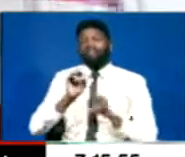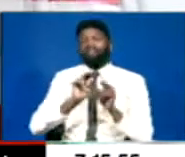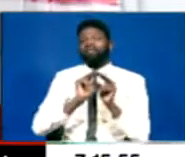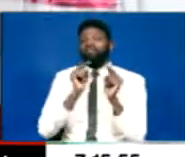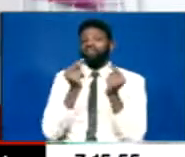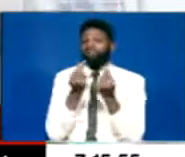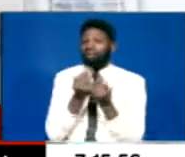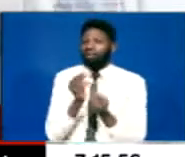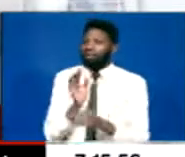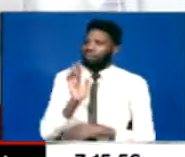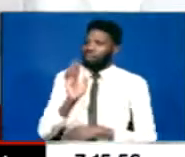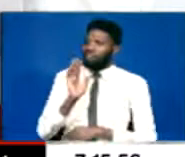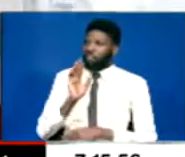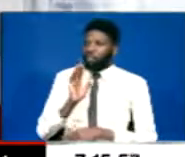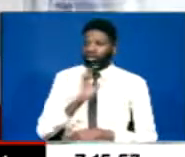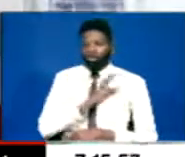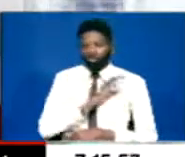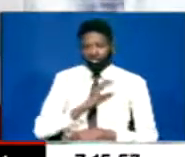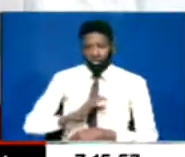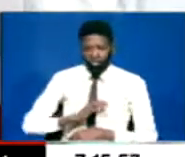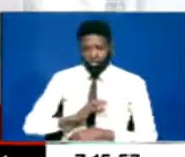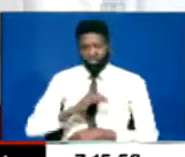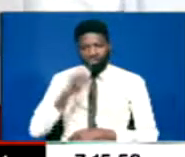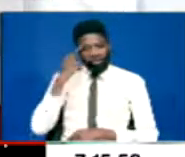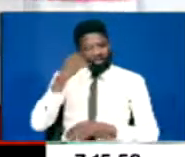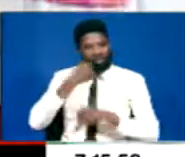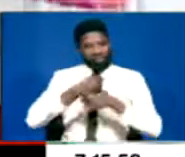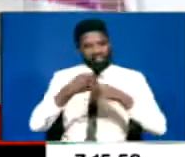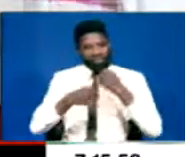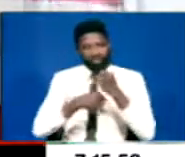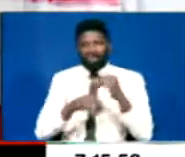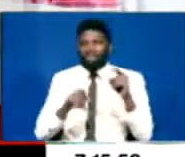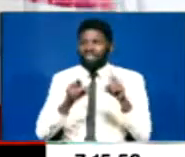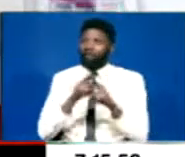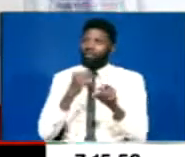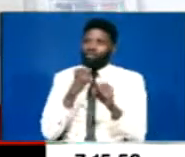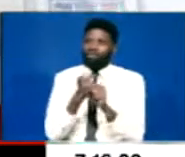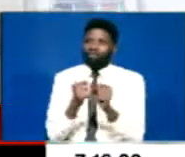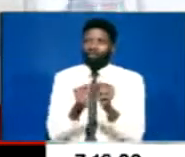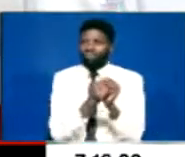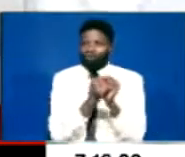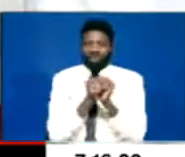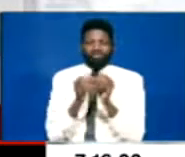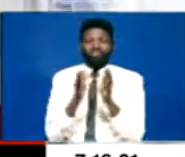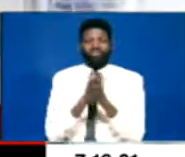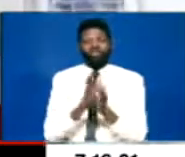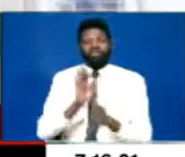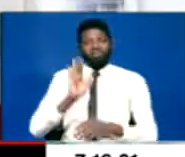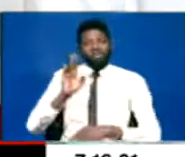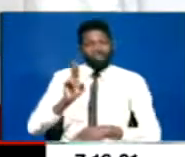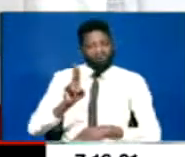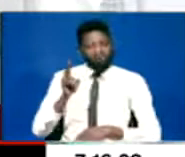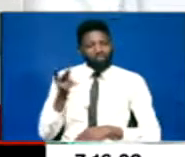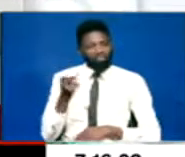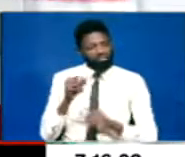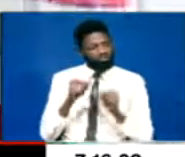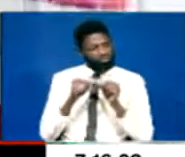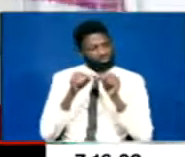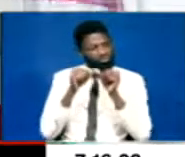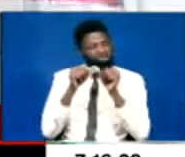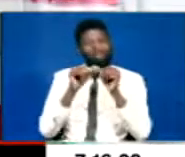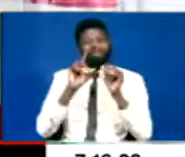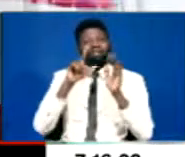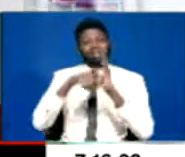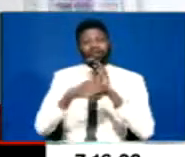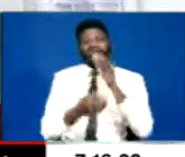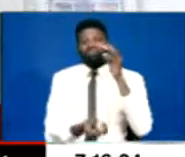Infrastructure. President Uhuru and Raila would henceforth work together, with their political relationship reaching its peak with the formation of the